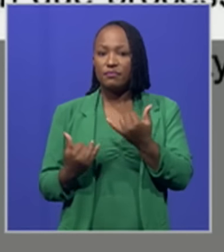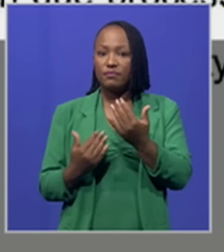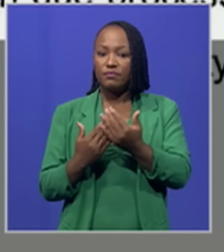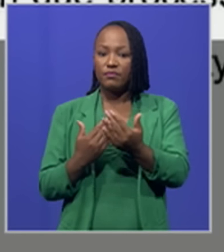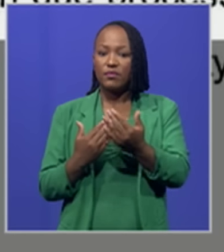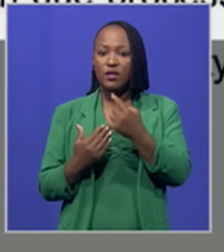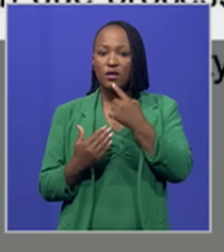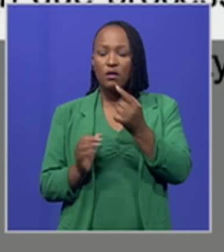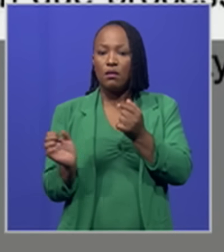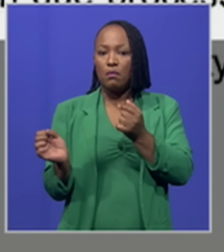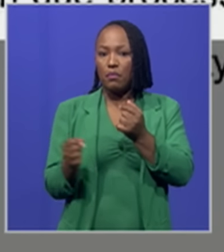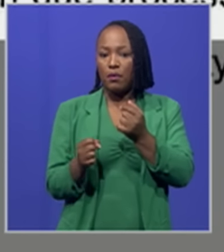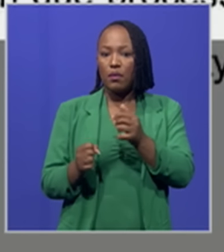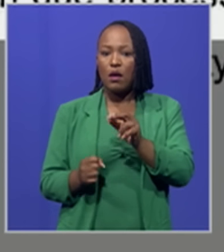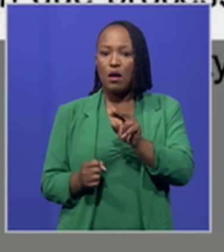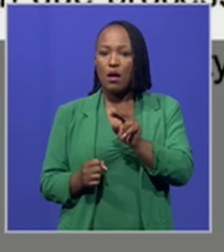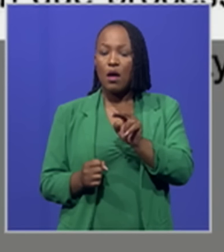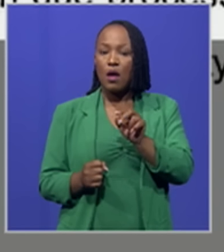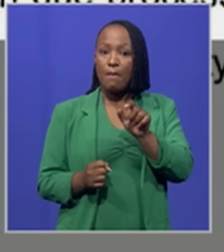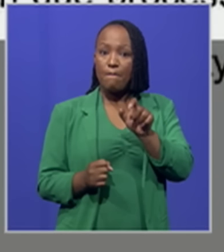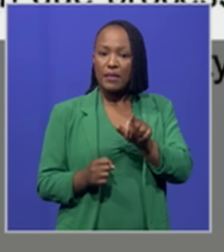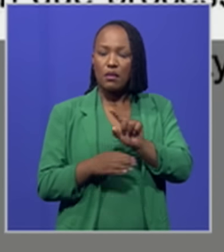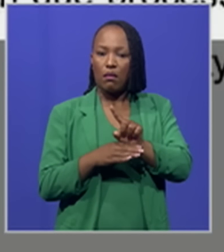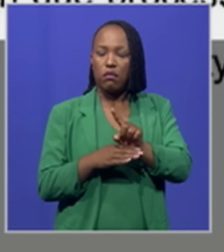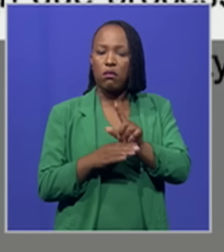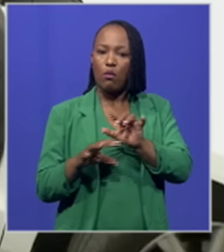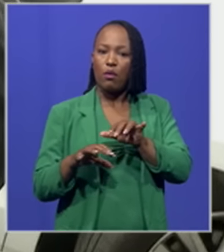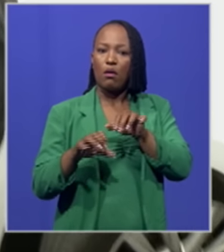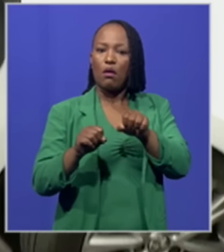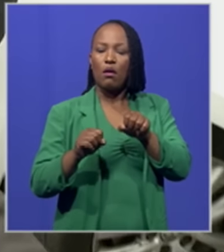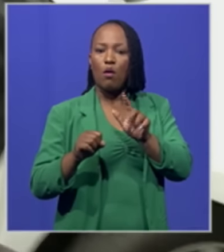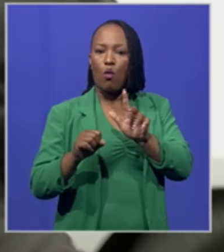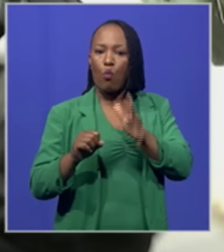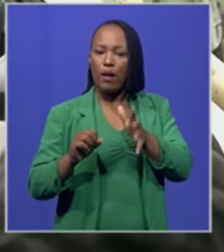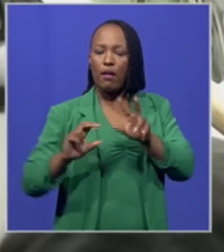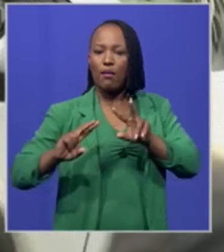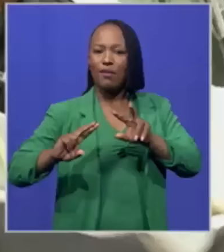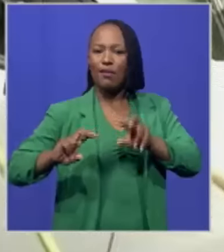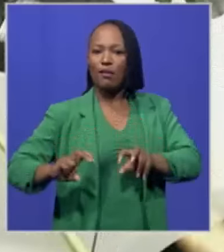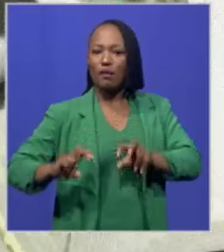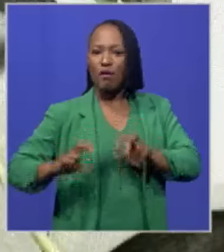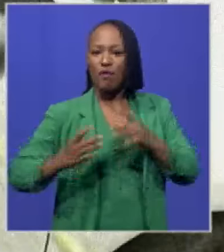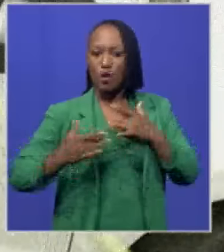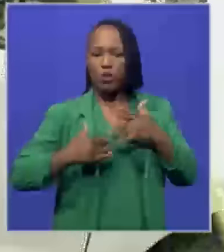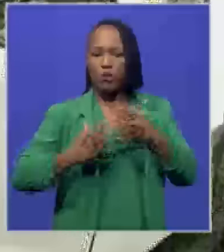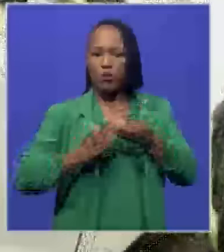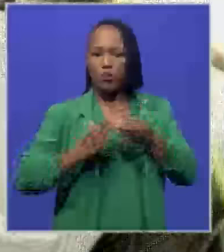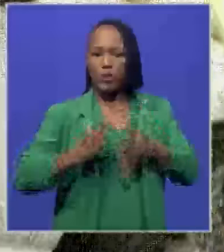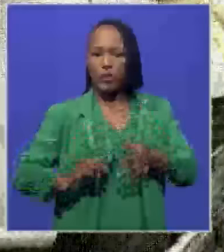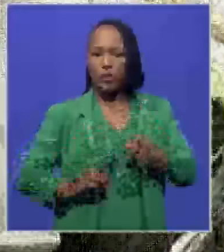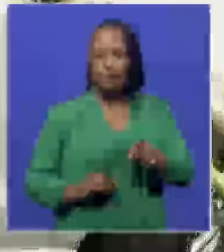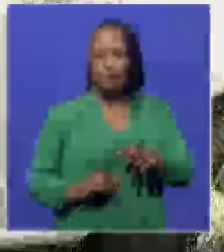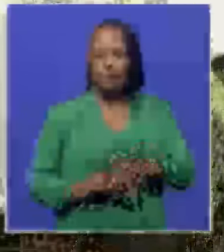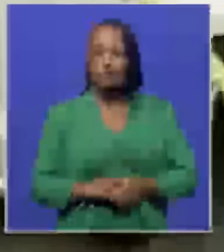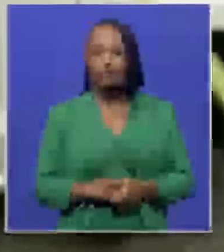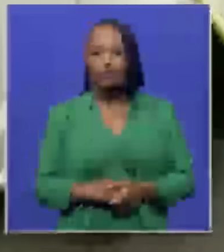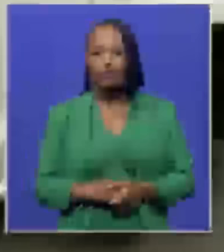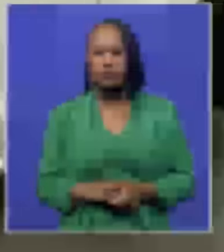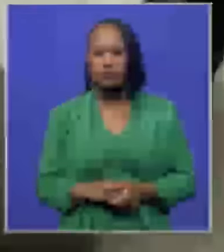se thapile motsamaisi wa nama o sa tshwere le go kaya fa ba tlile go batlisisa se se bakileng matshwenyego a baithuti. Ke Lebogang